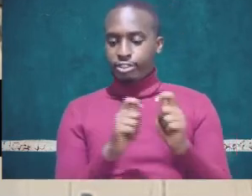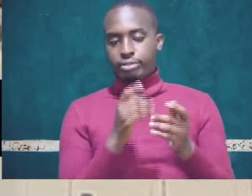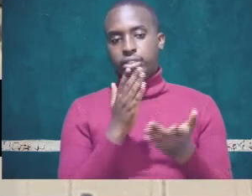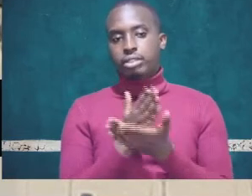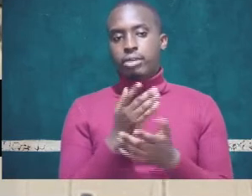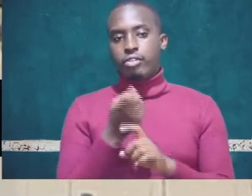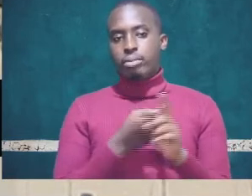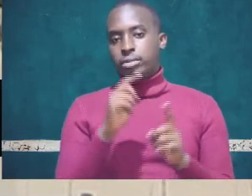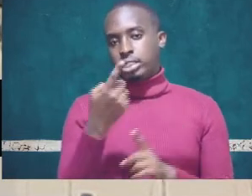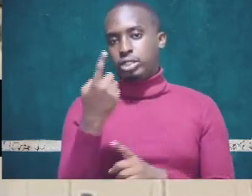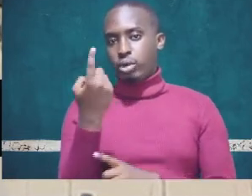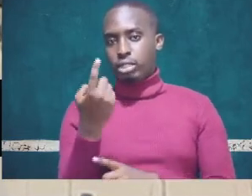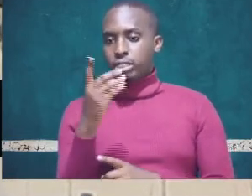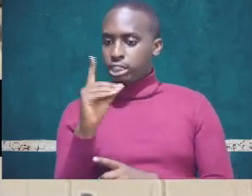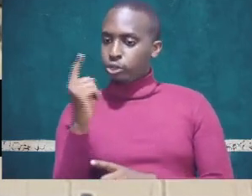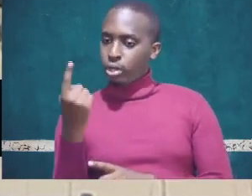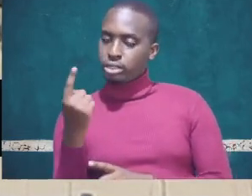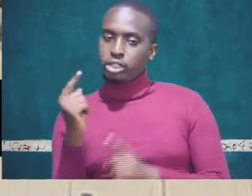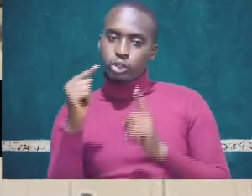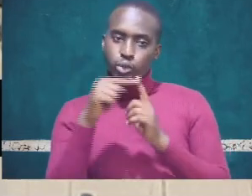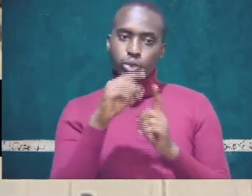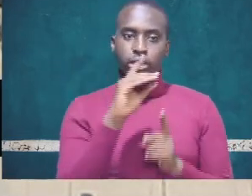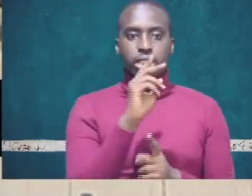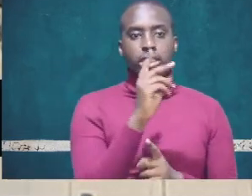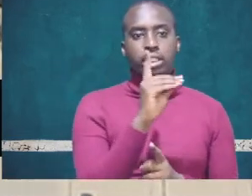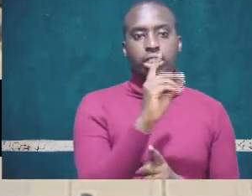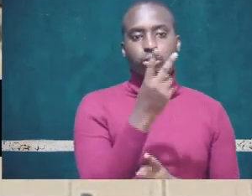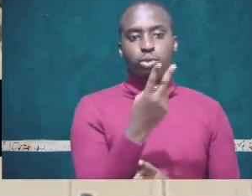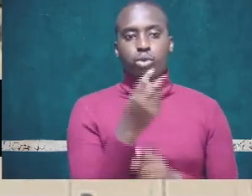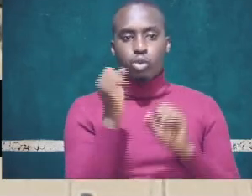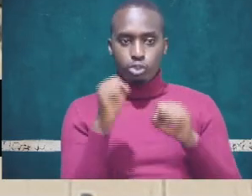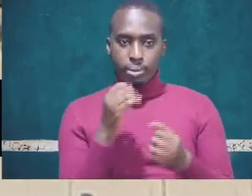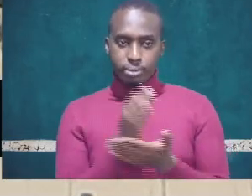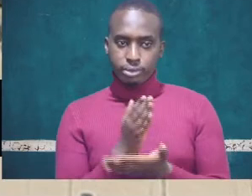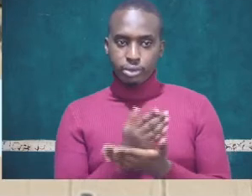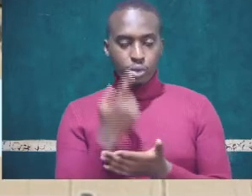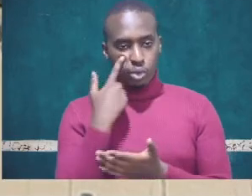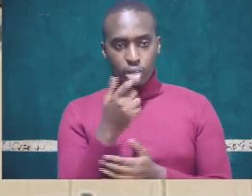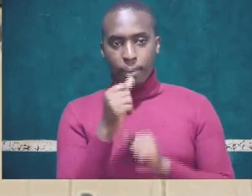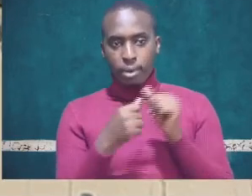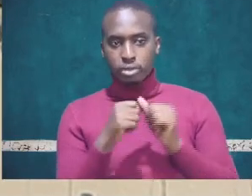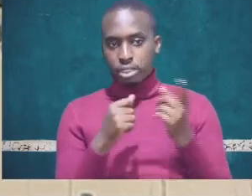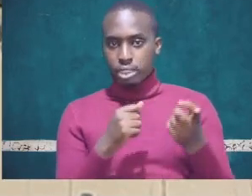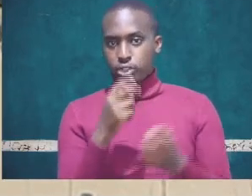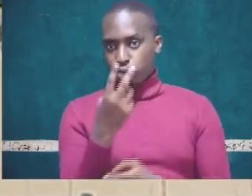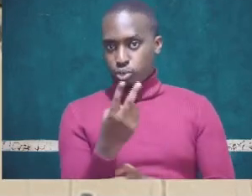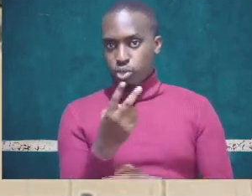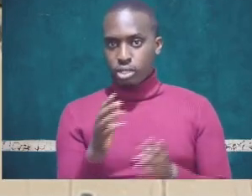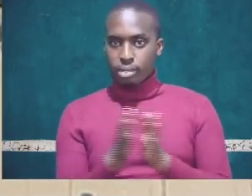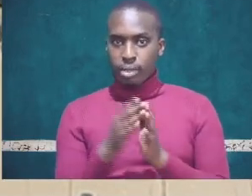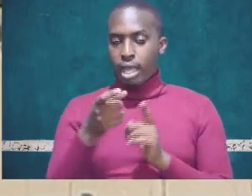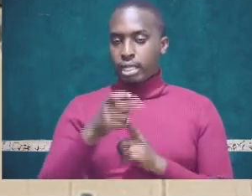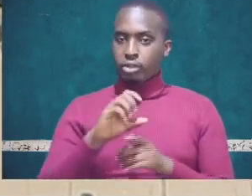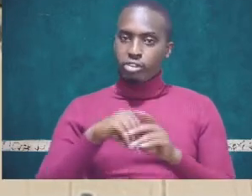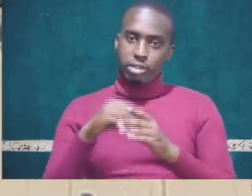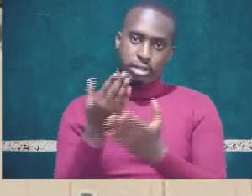curve from D1 to D2. So the arrow is moving this side. So you can now look at these two. Here an increase in